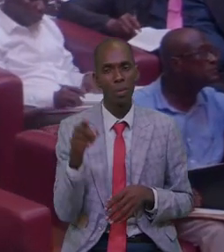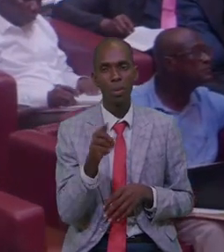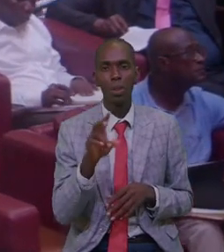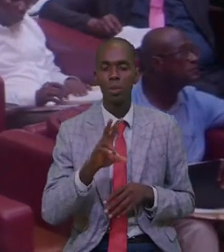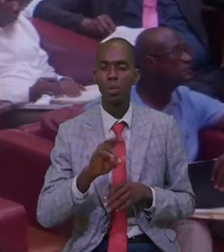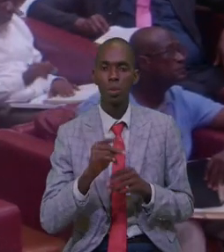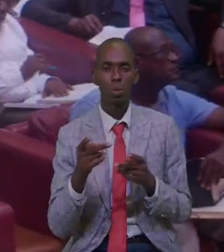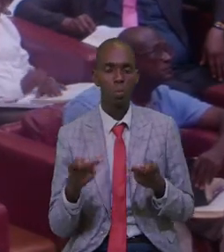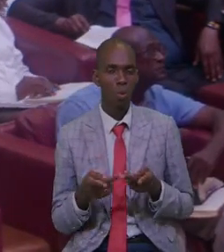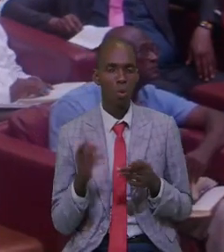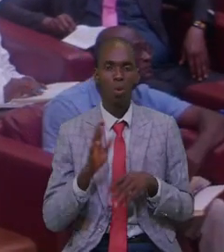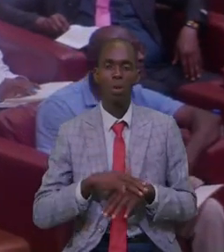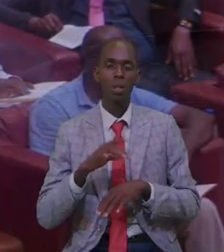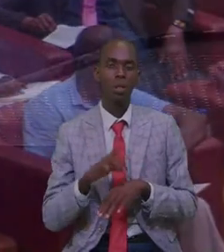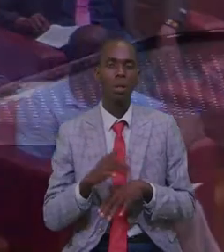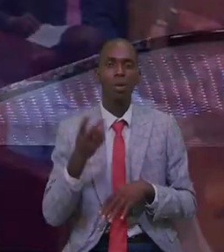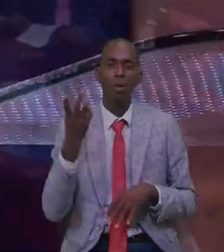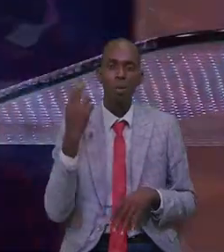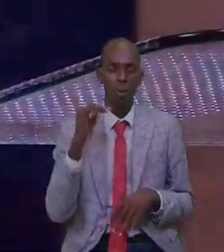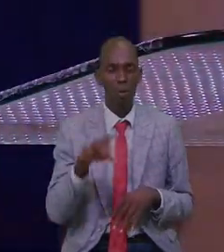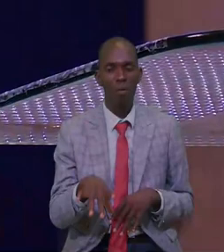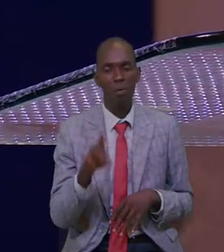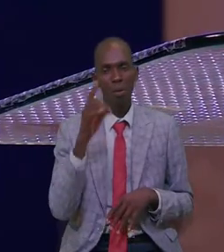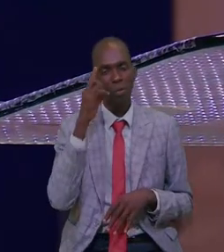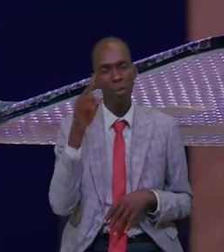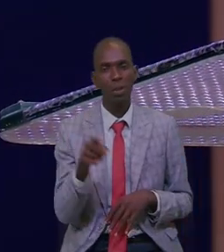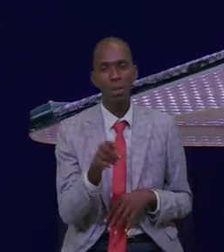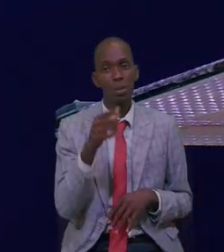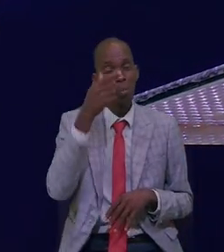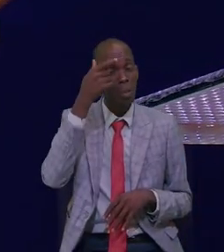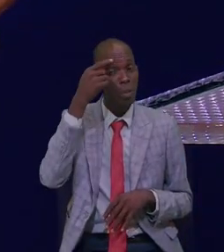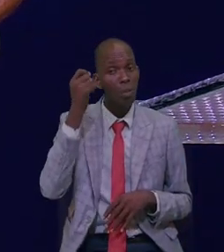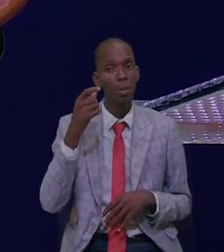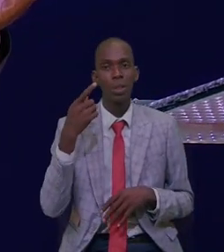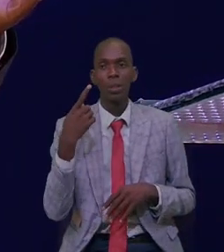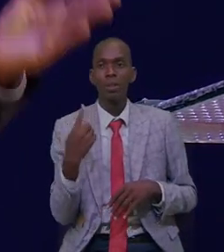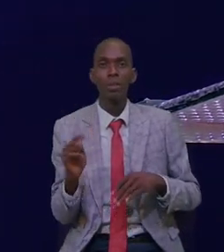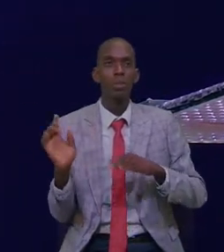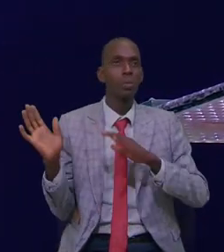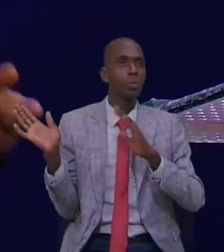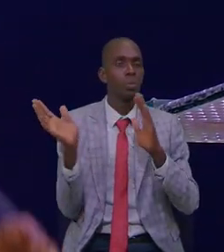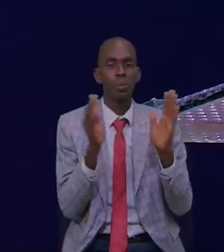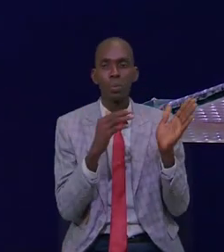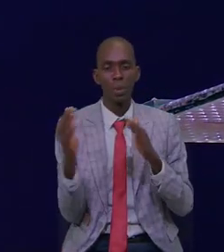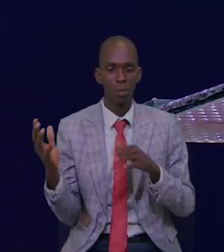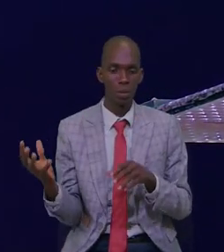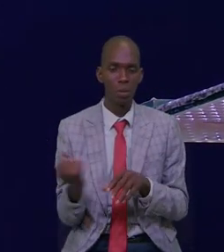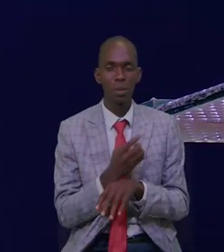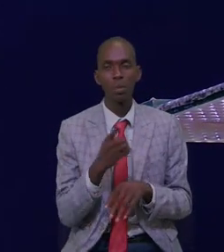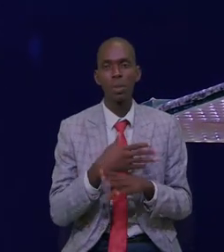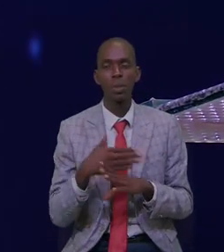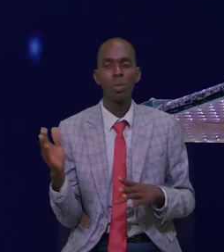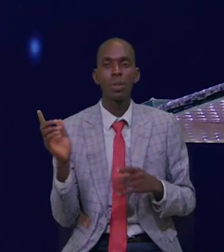place on earth was found for them, because the wind sweeps them away to